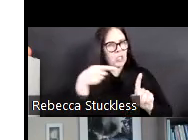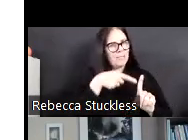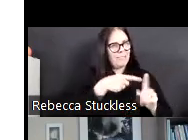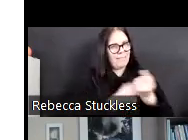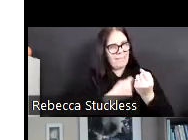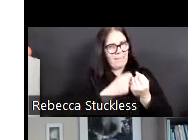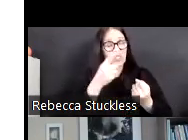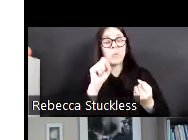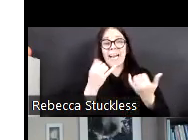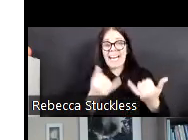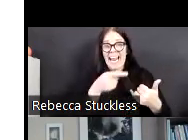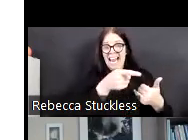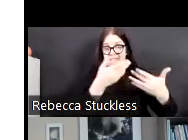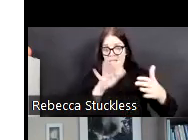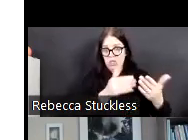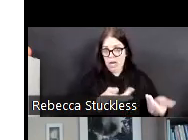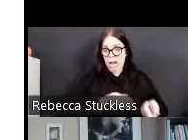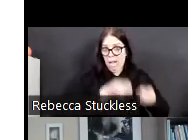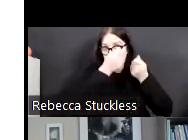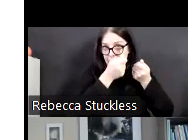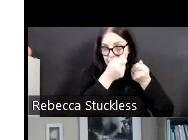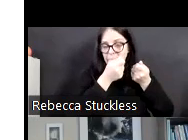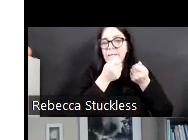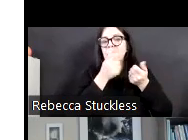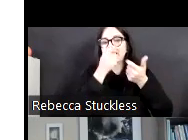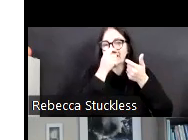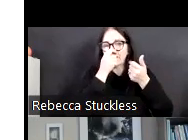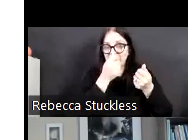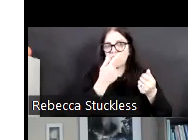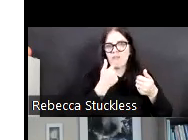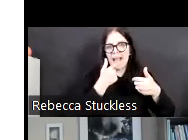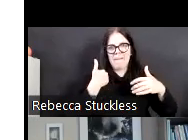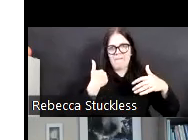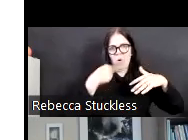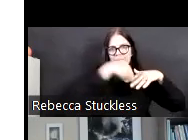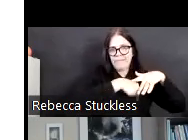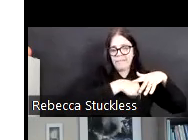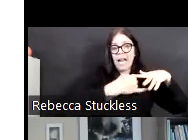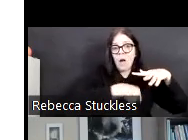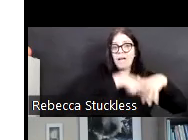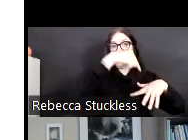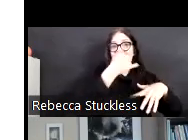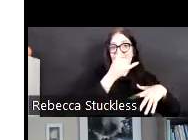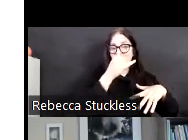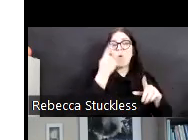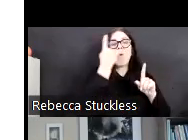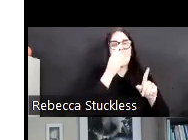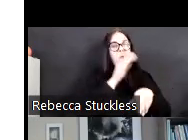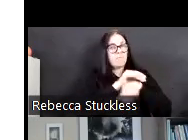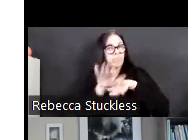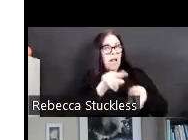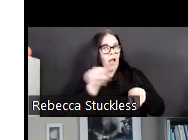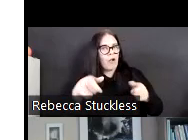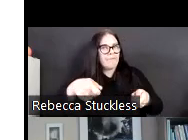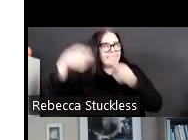whether now that that score has shot up above the red into the yellow, whether she'll begin to improve in the other areas as well. Next.